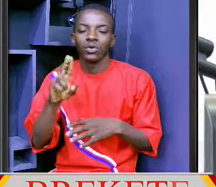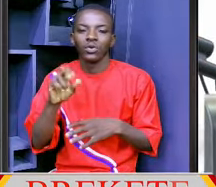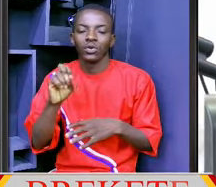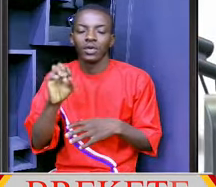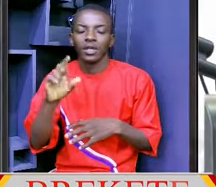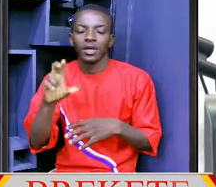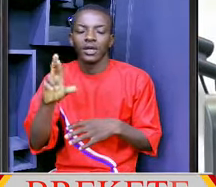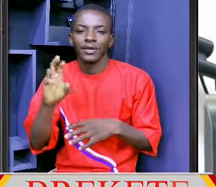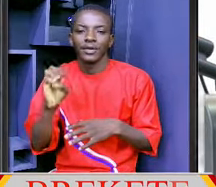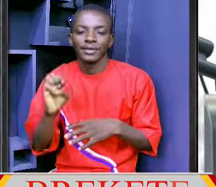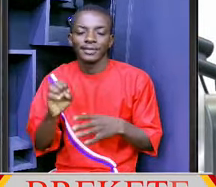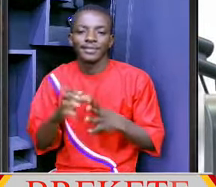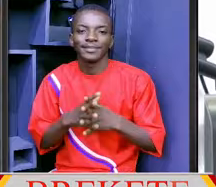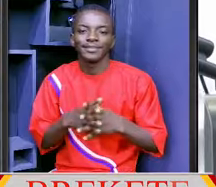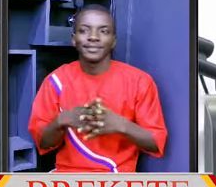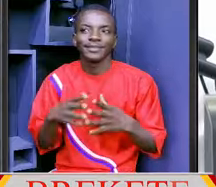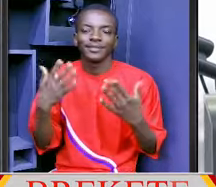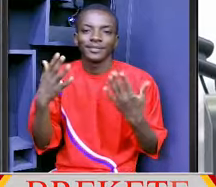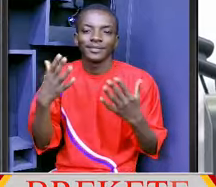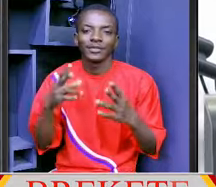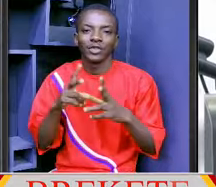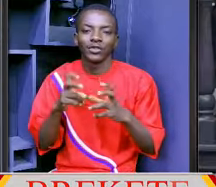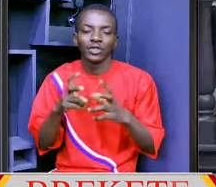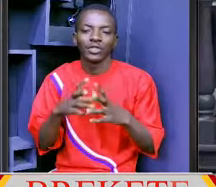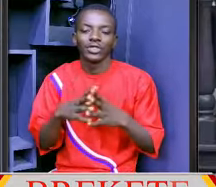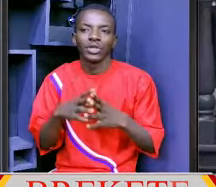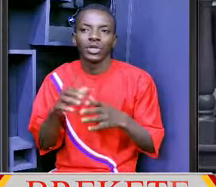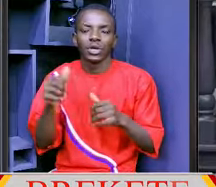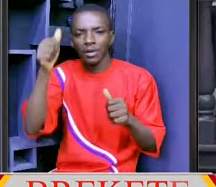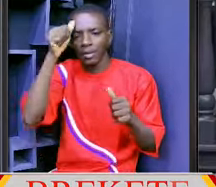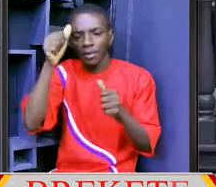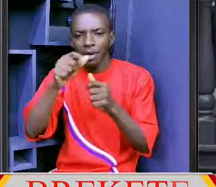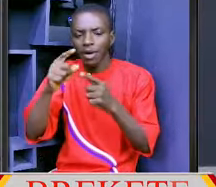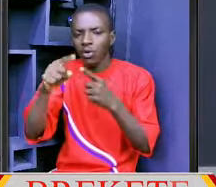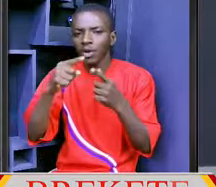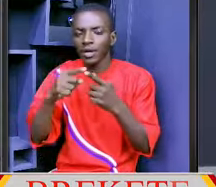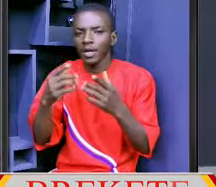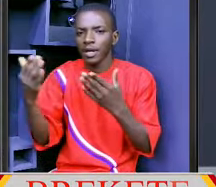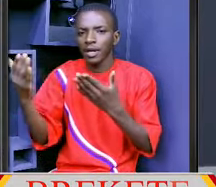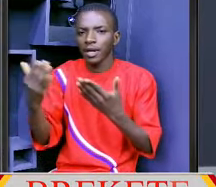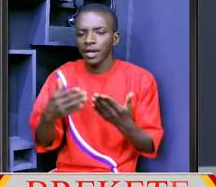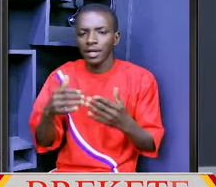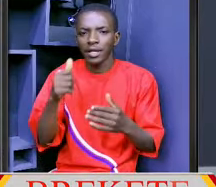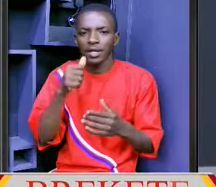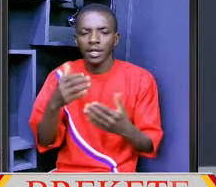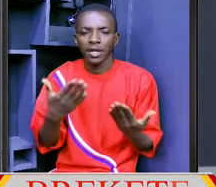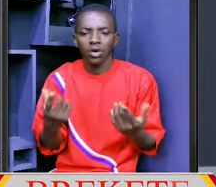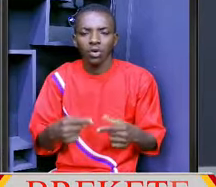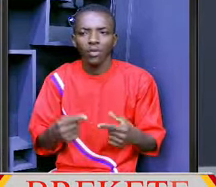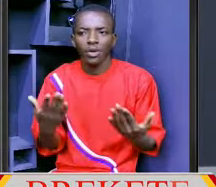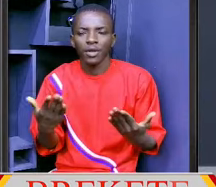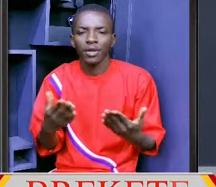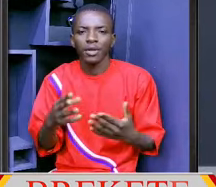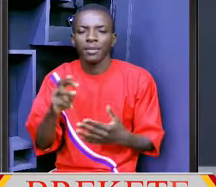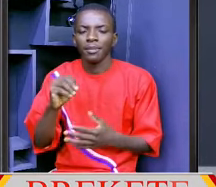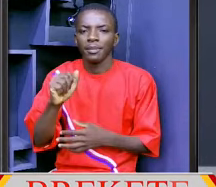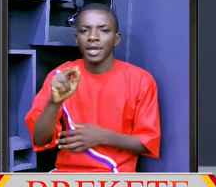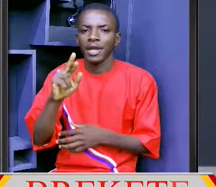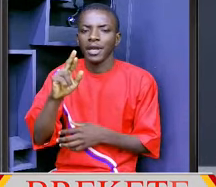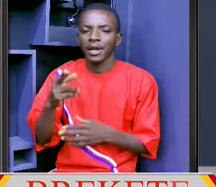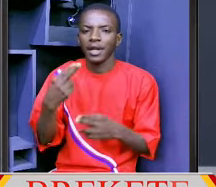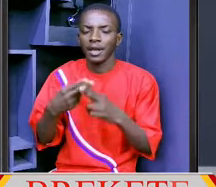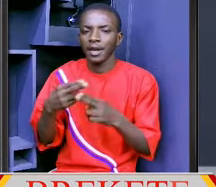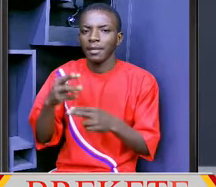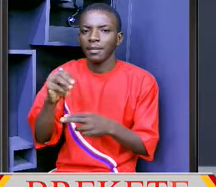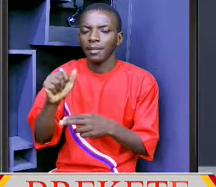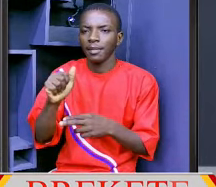Okay, I appreciate. When I remember when they carried the girl come here, Mary,